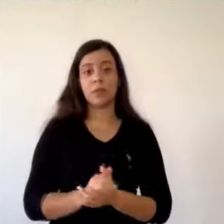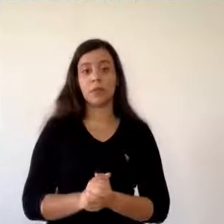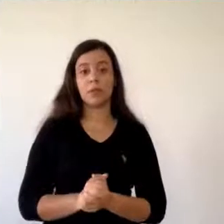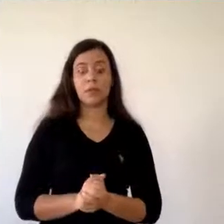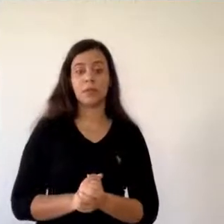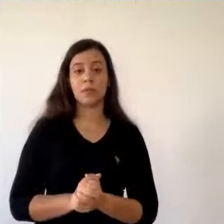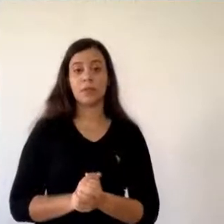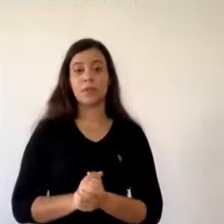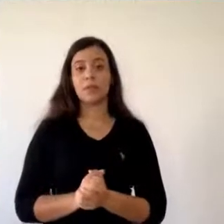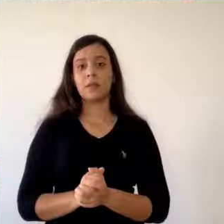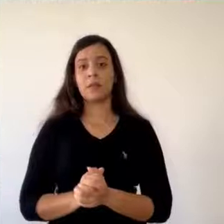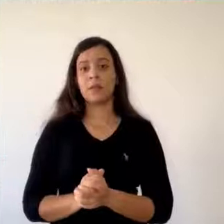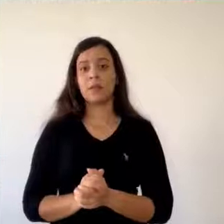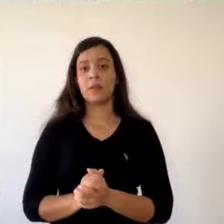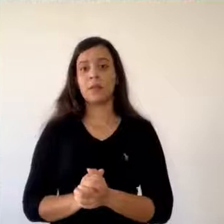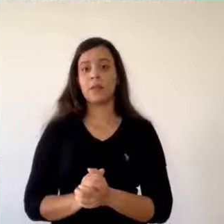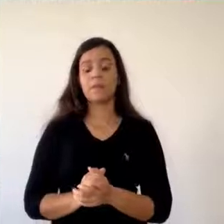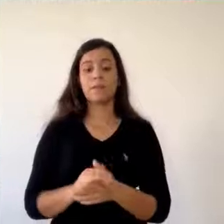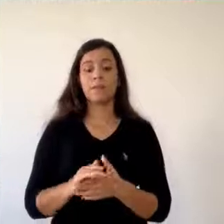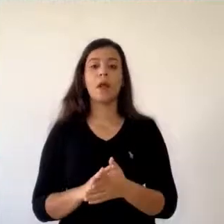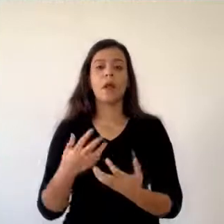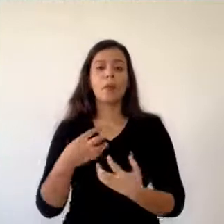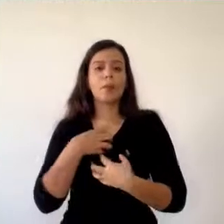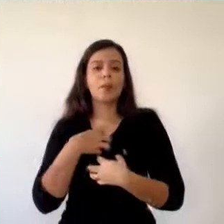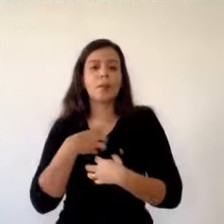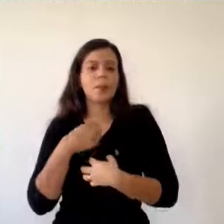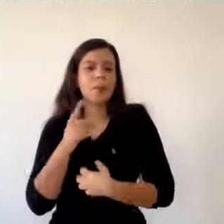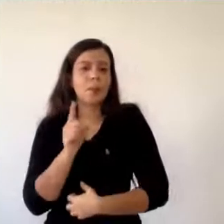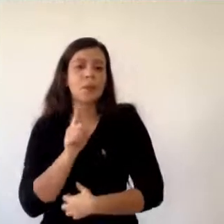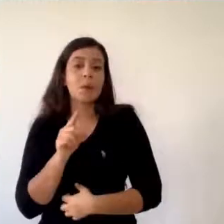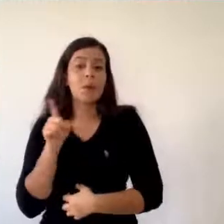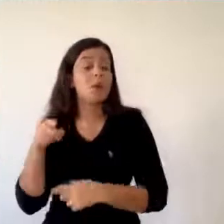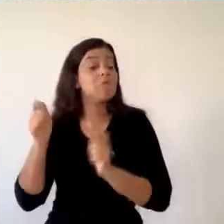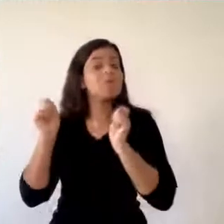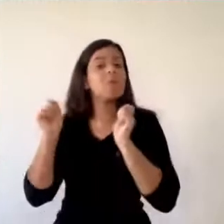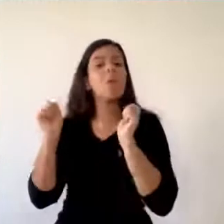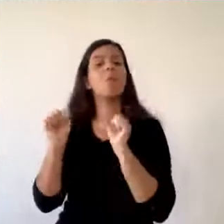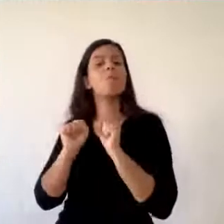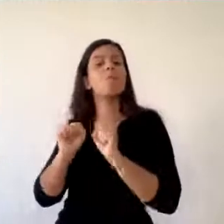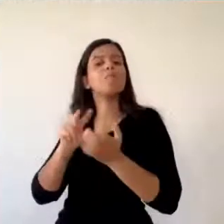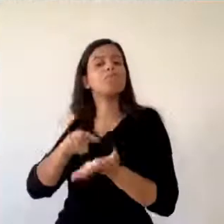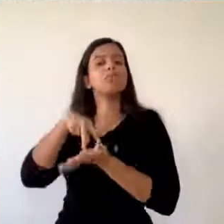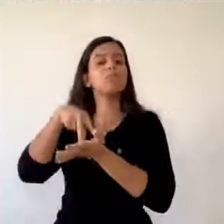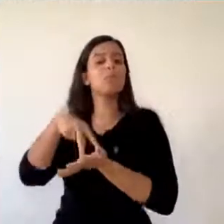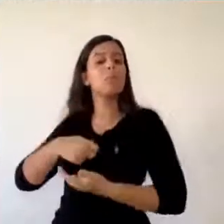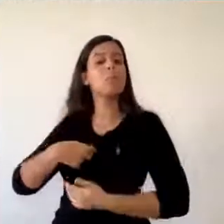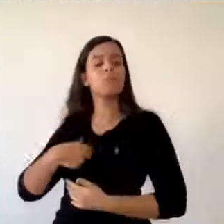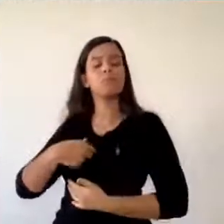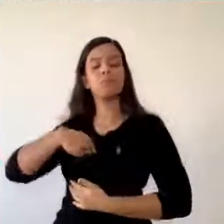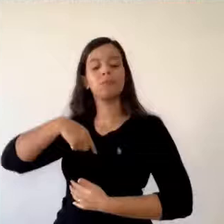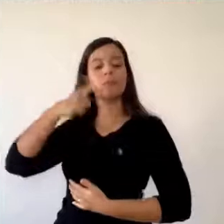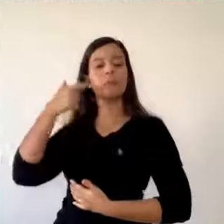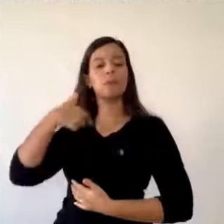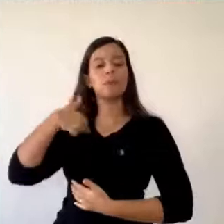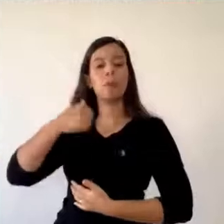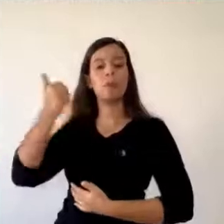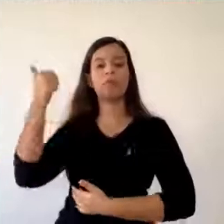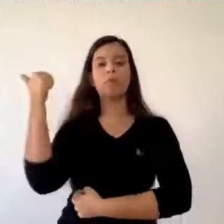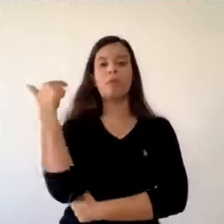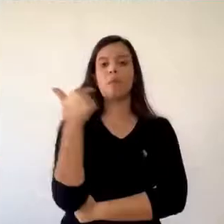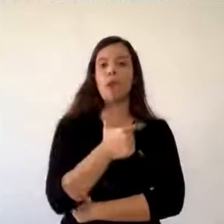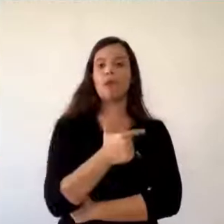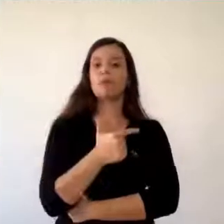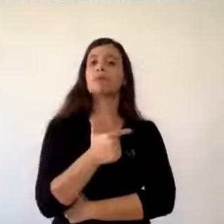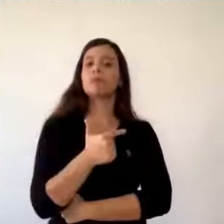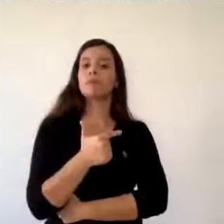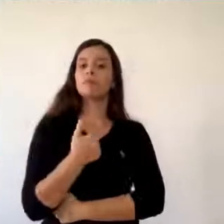violence that comes from interest. It's because he can, he may, someone